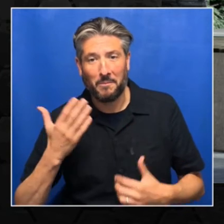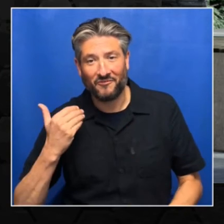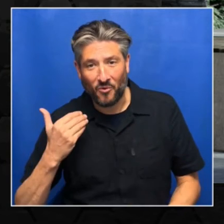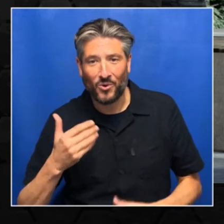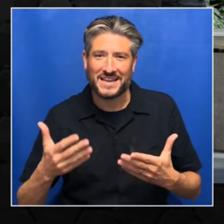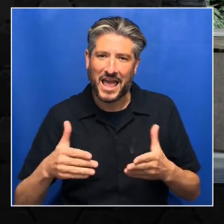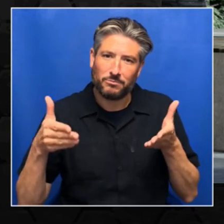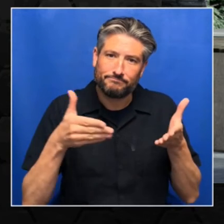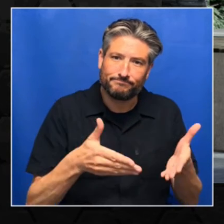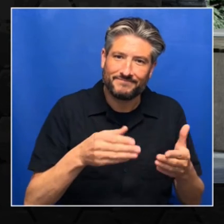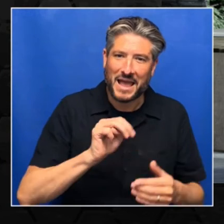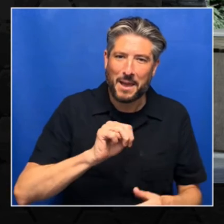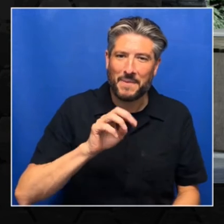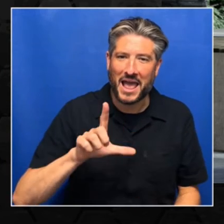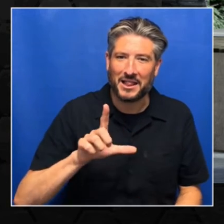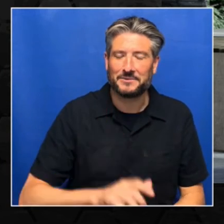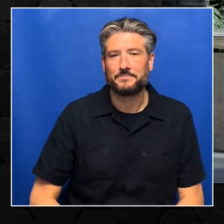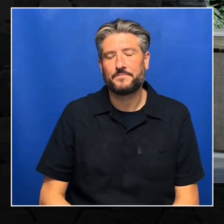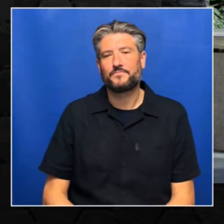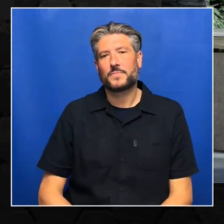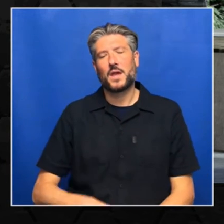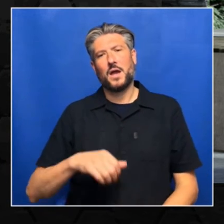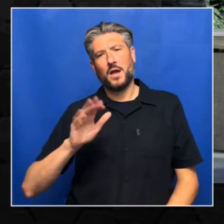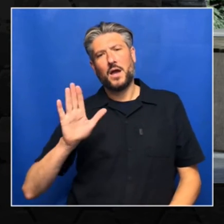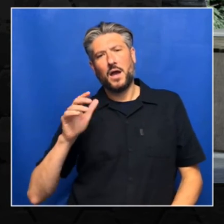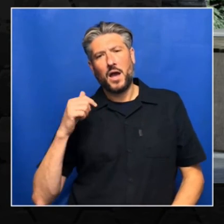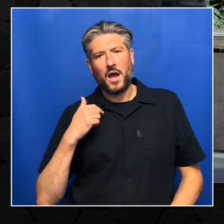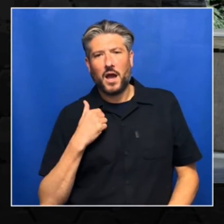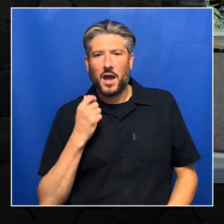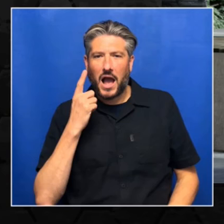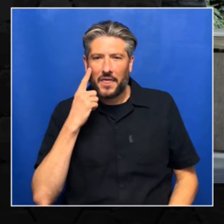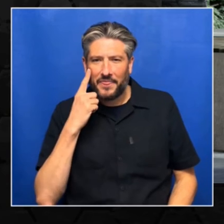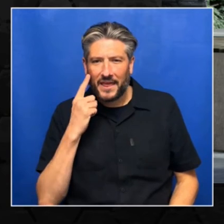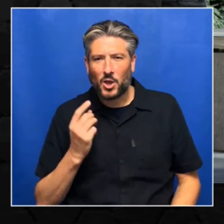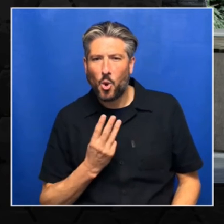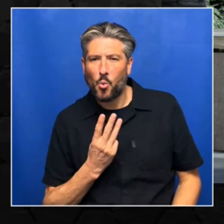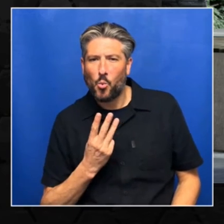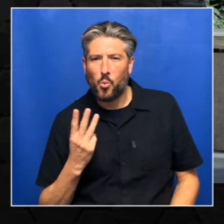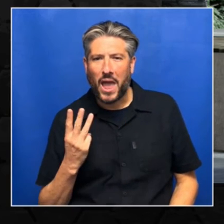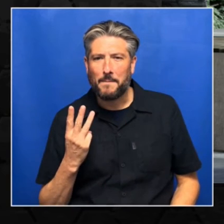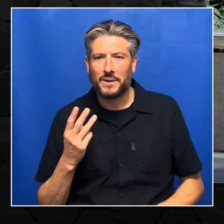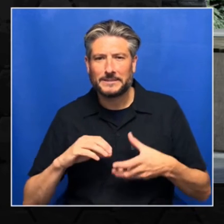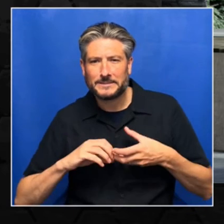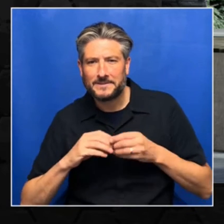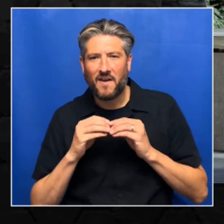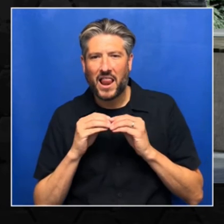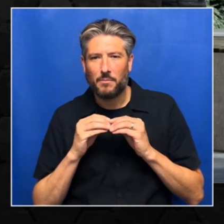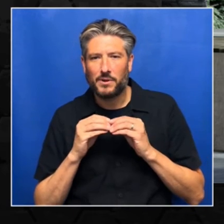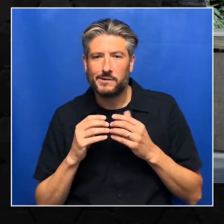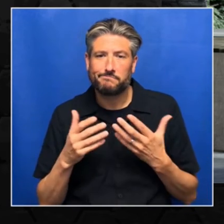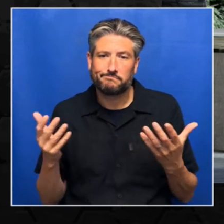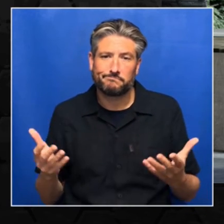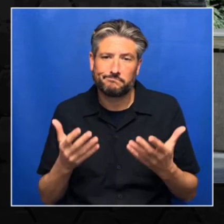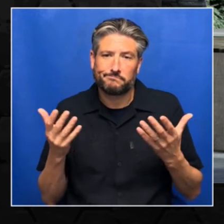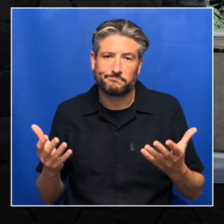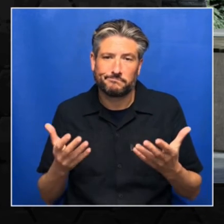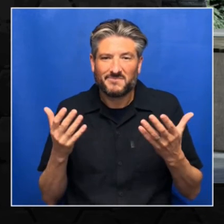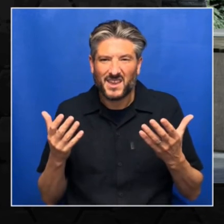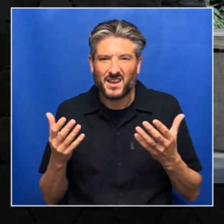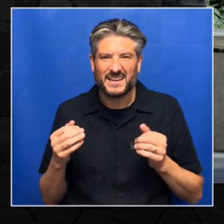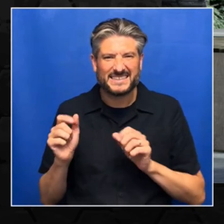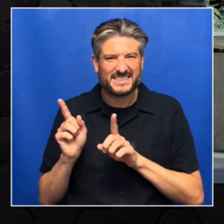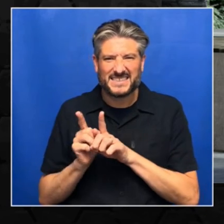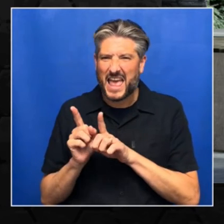I think web development is not likely to excite you very much because web development is very traditional. You just do websites. In